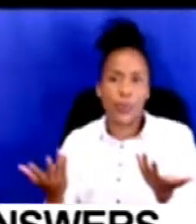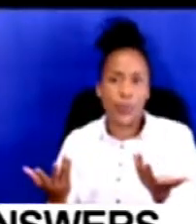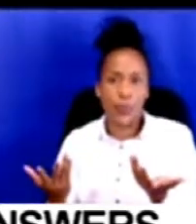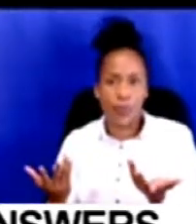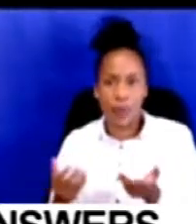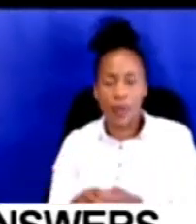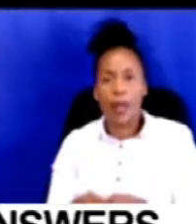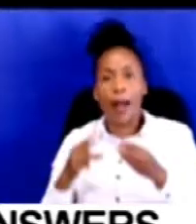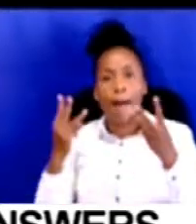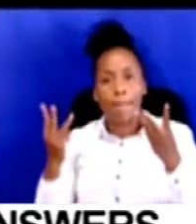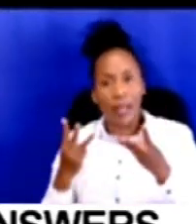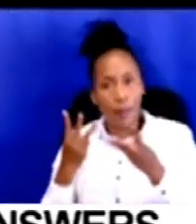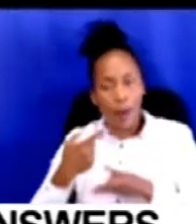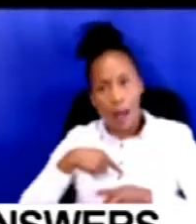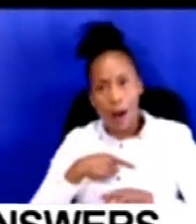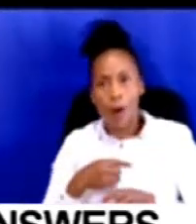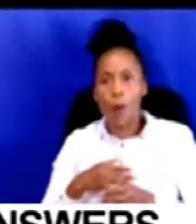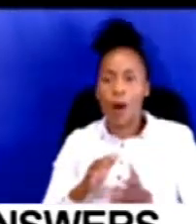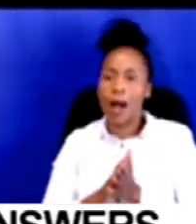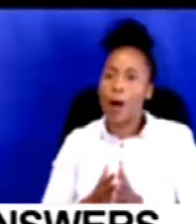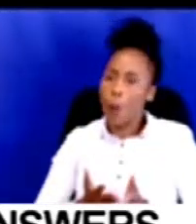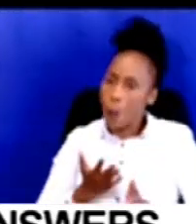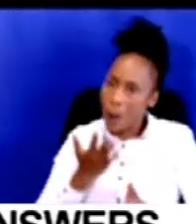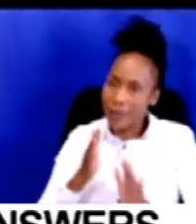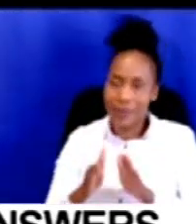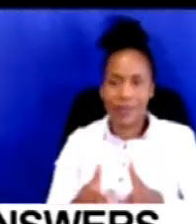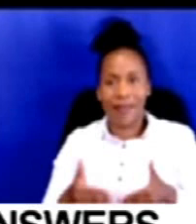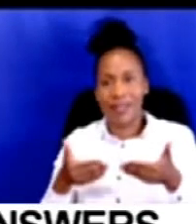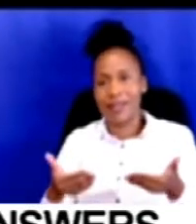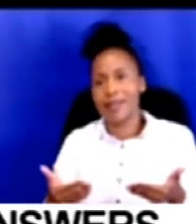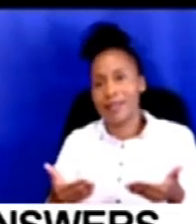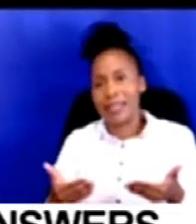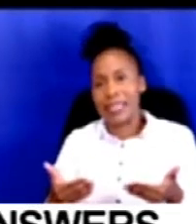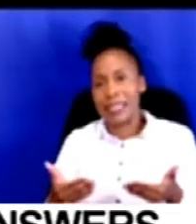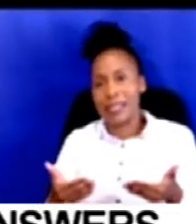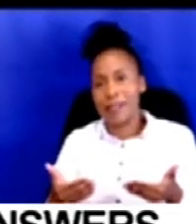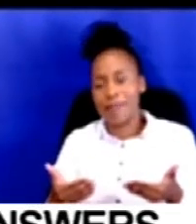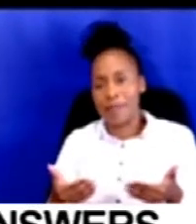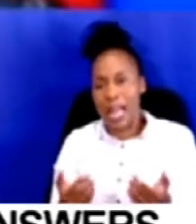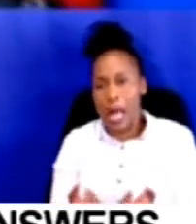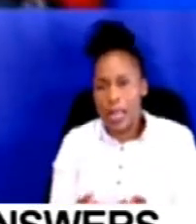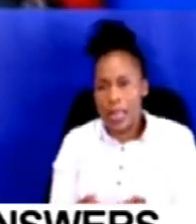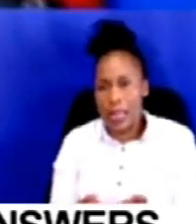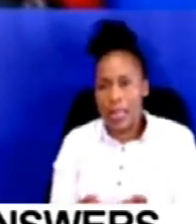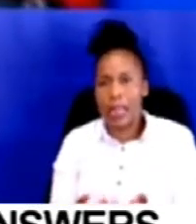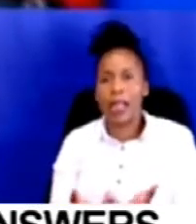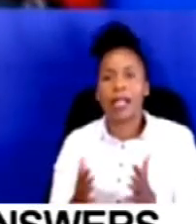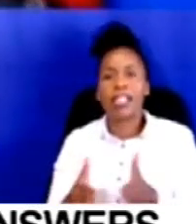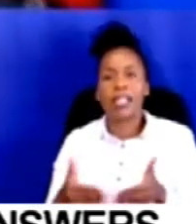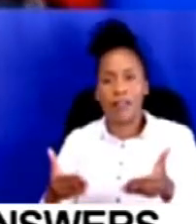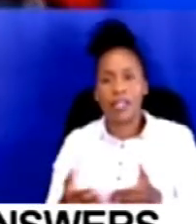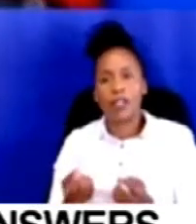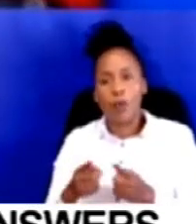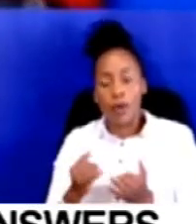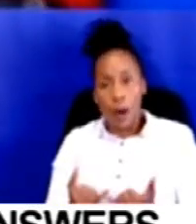So our people are yearning for services. Now, we are waiting for this